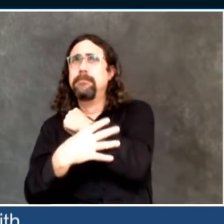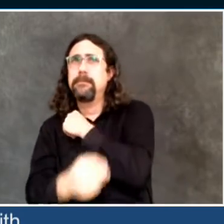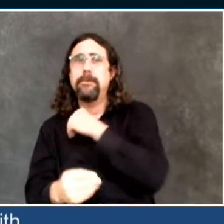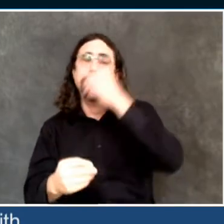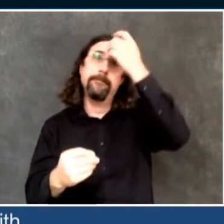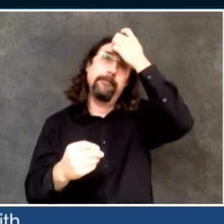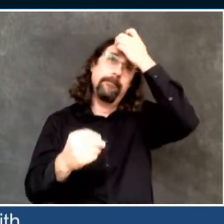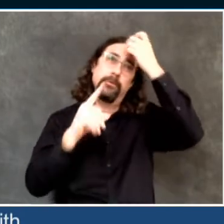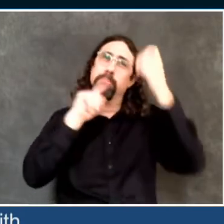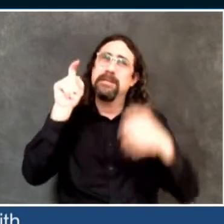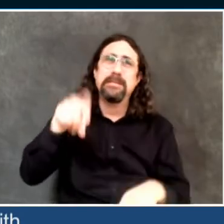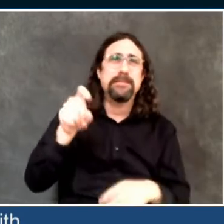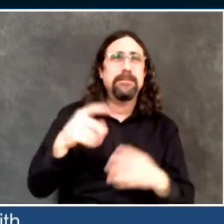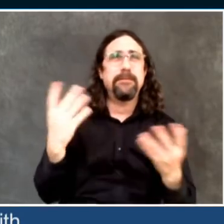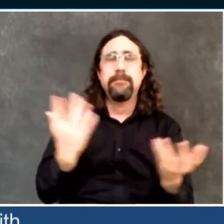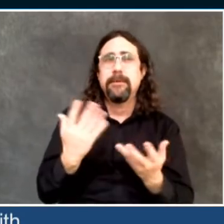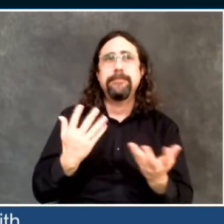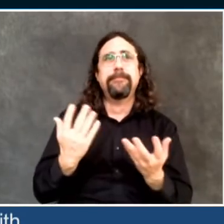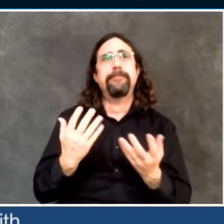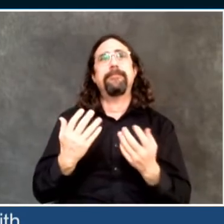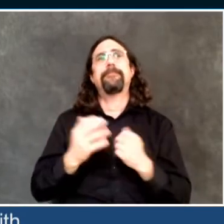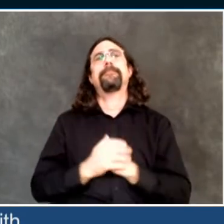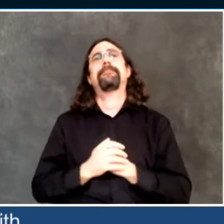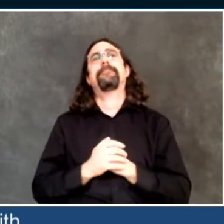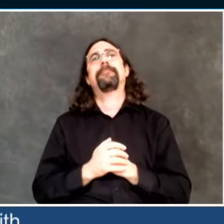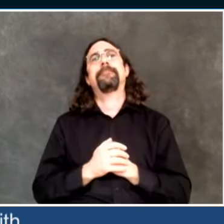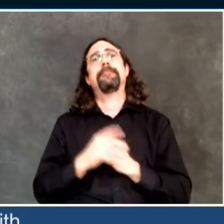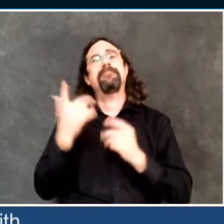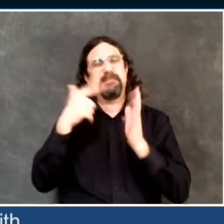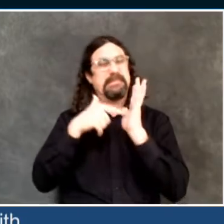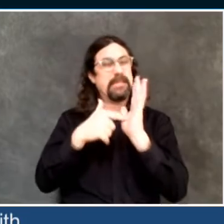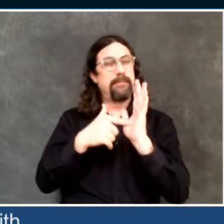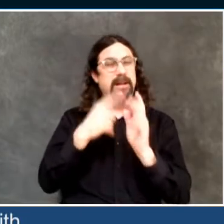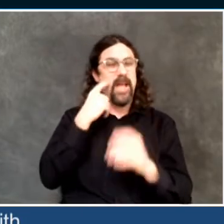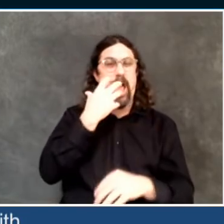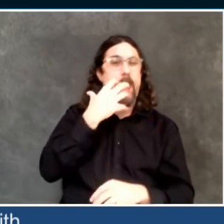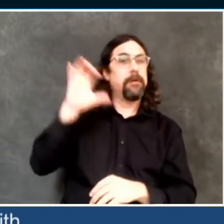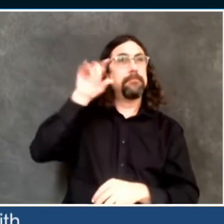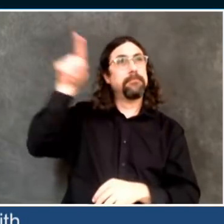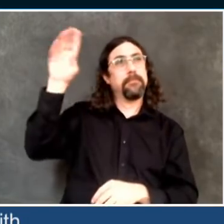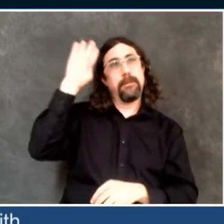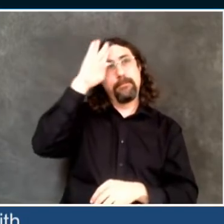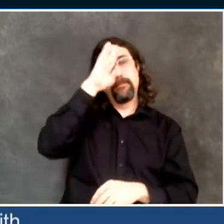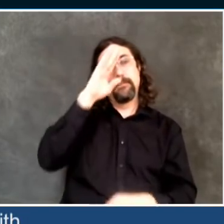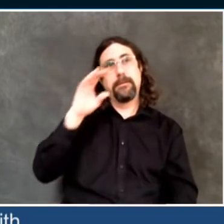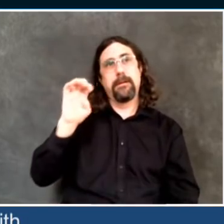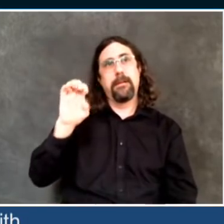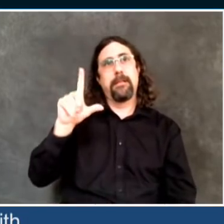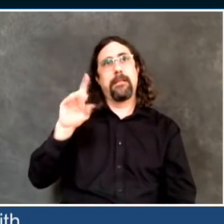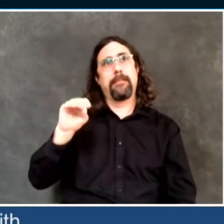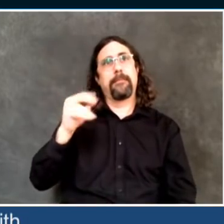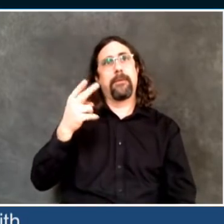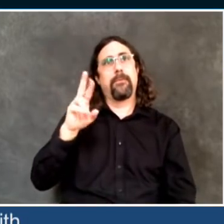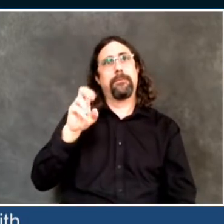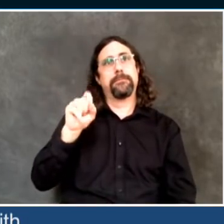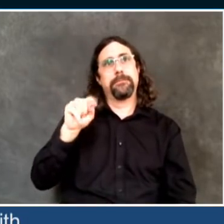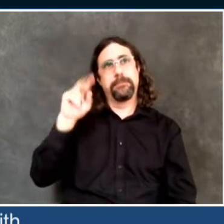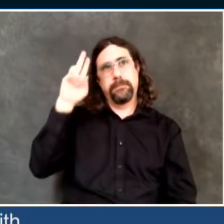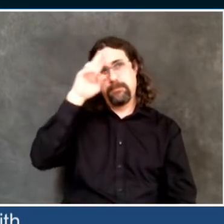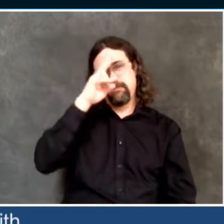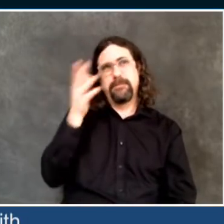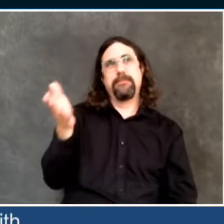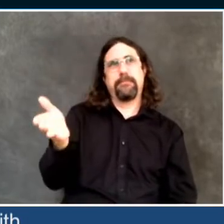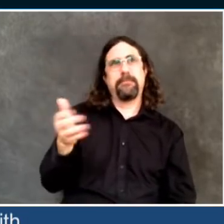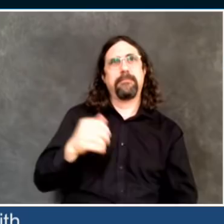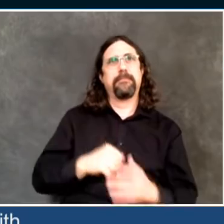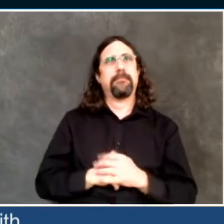Queens. We've all seen what's played out there. And the doctors, the nurses, all the healthcare workers, they have been the most amazing heroes